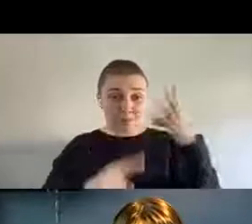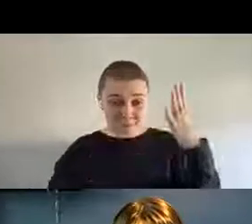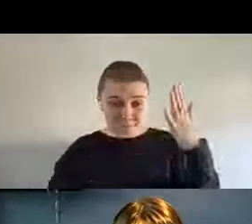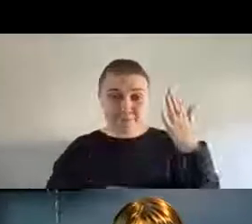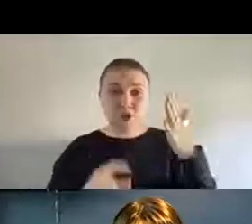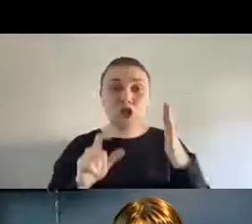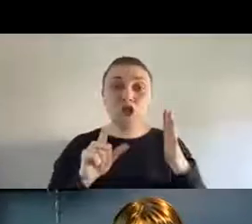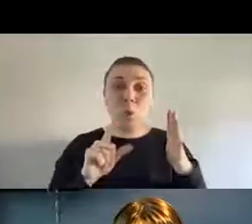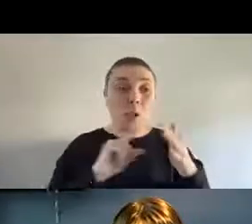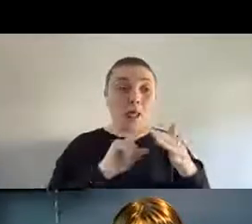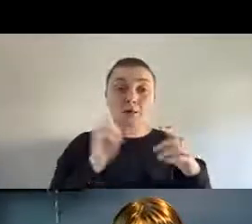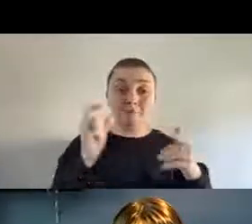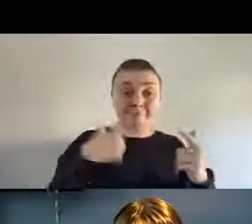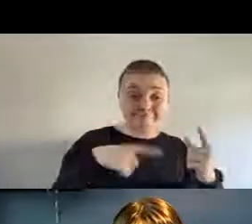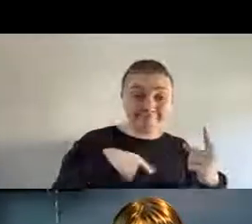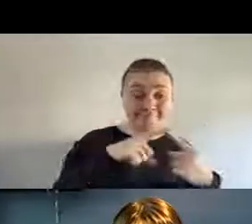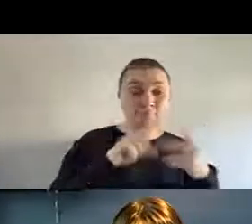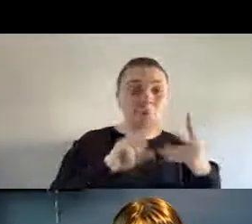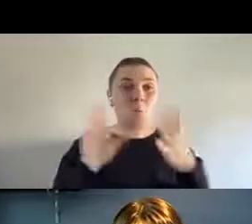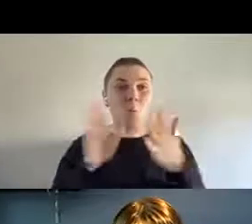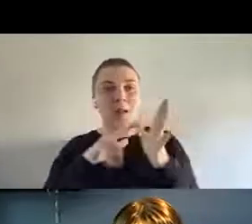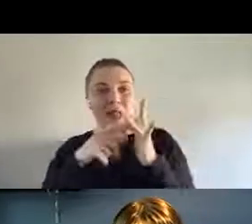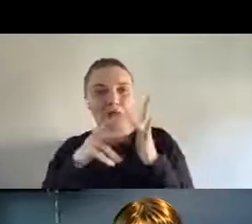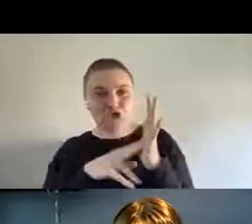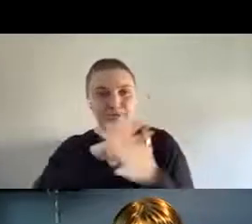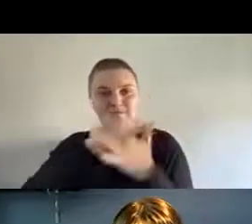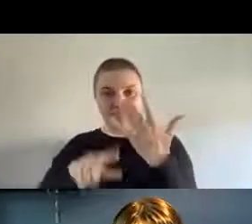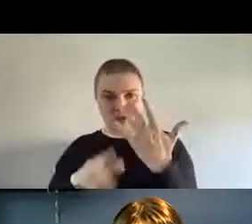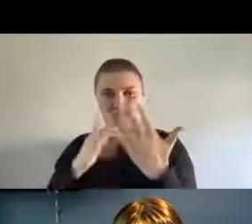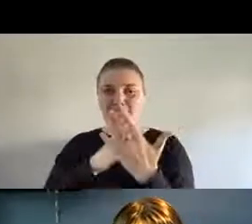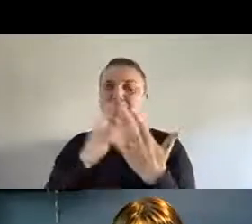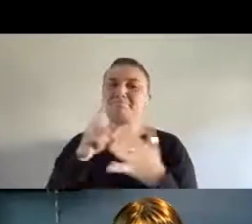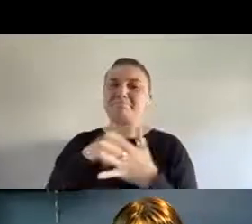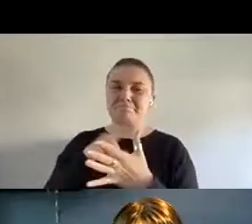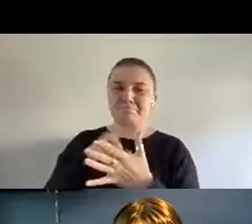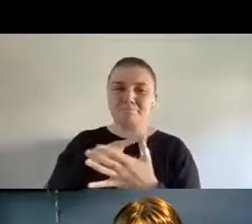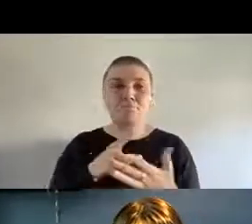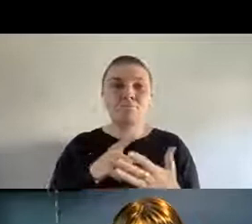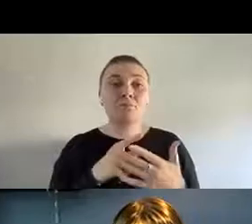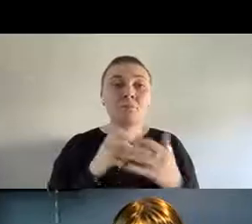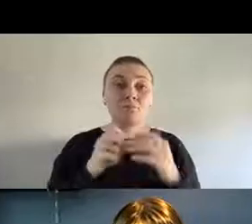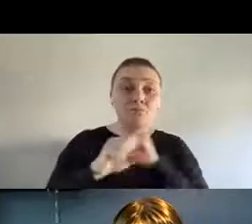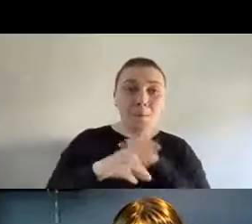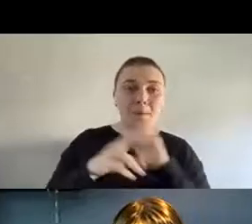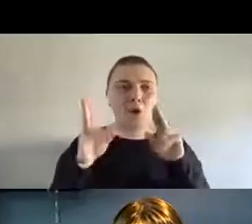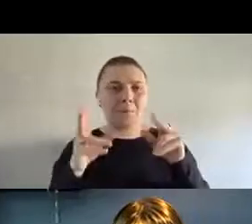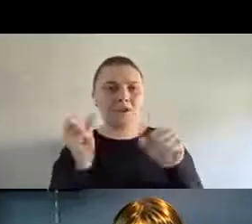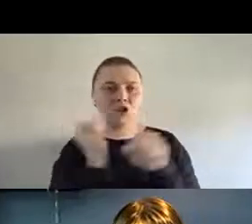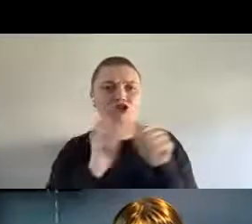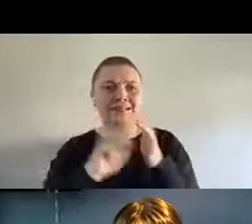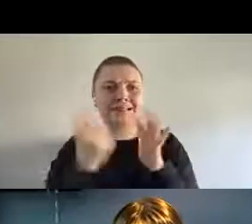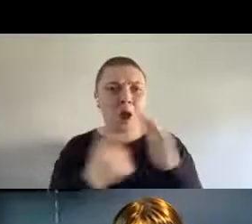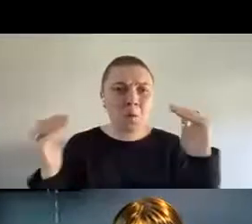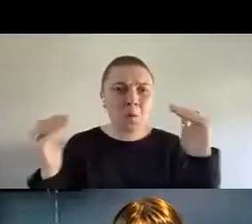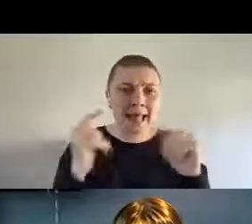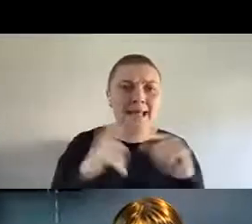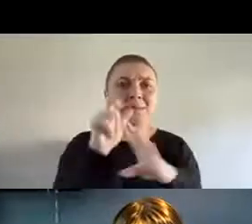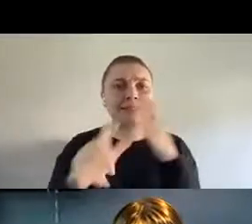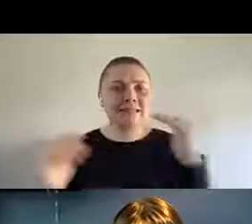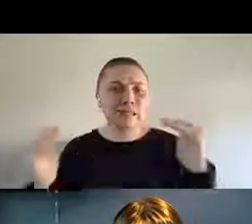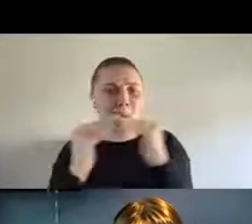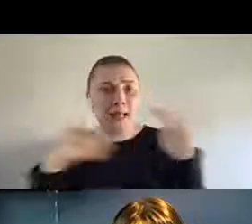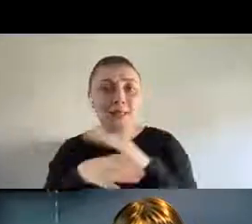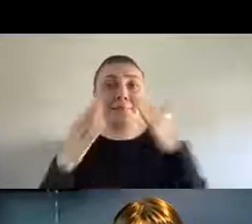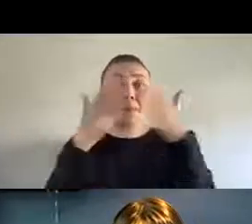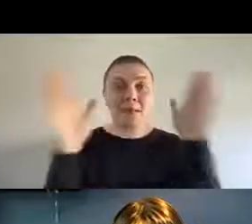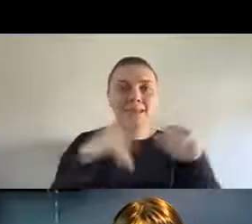of the actions we've talked about already today, and that is promoting and normalising gender equality and disability equality in public and